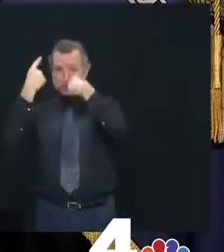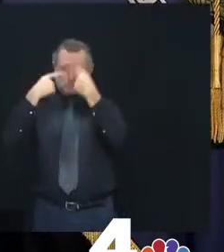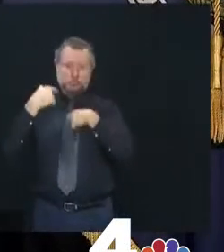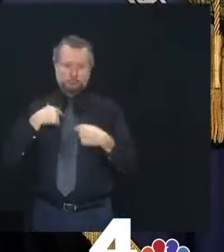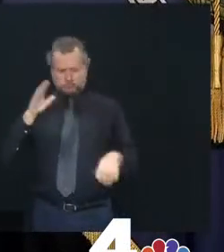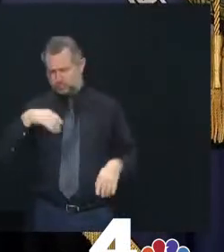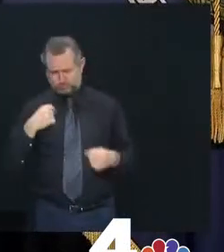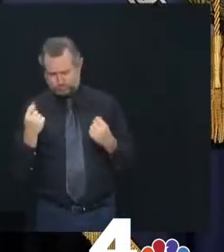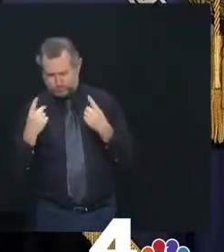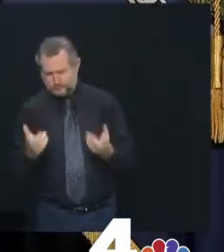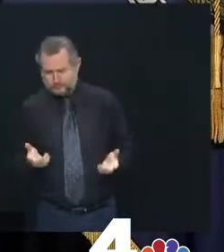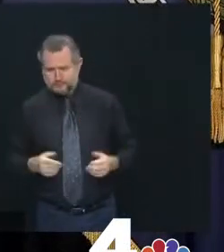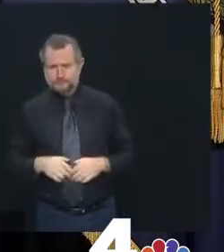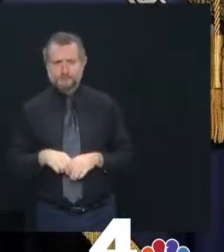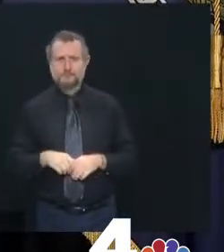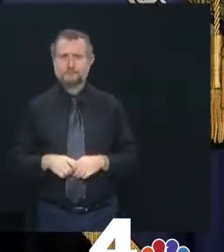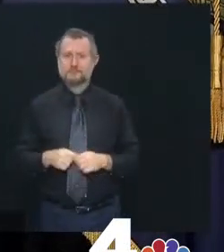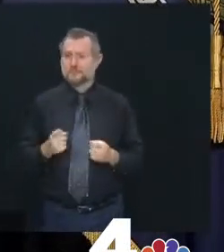it.